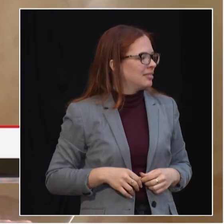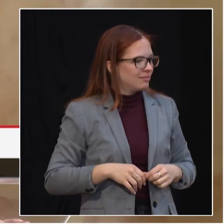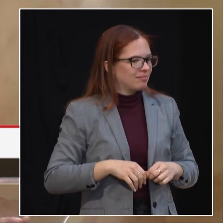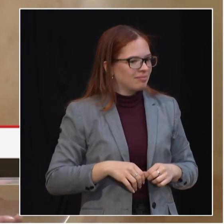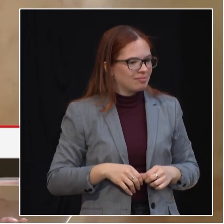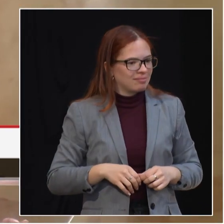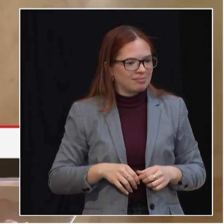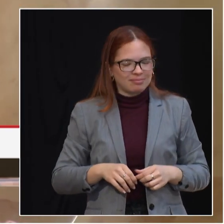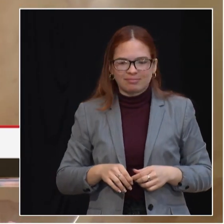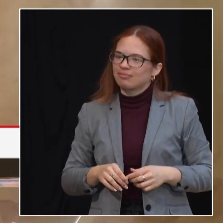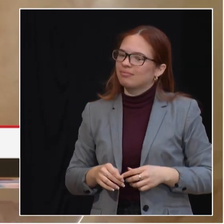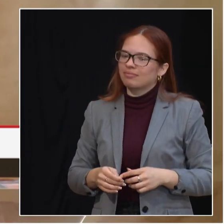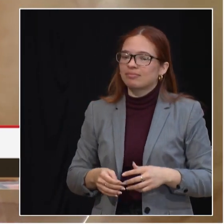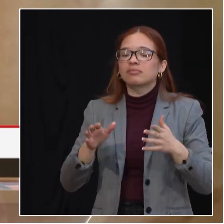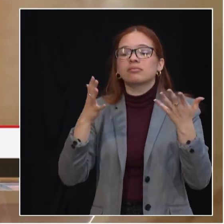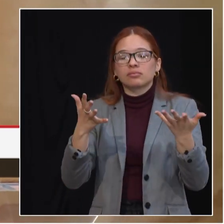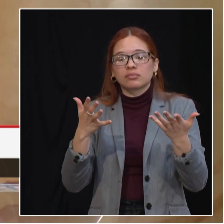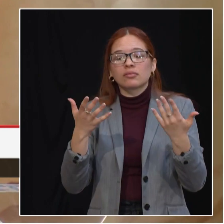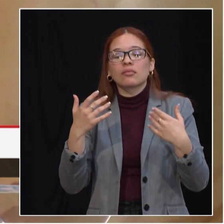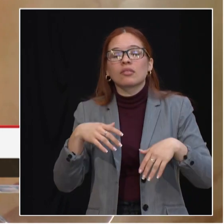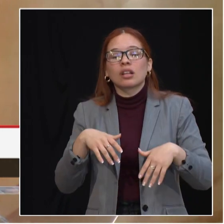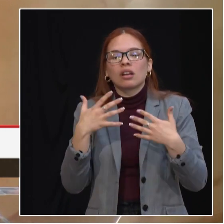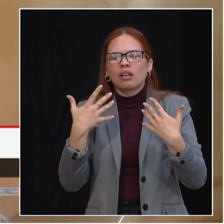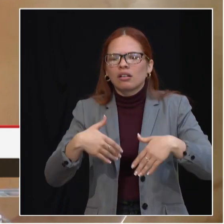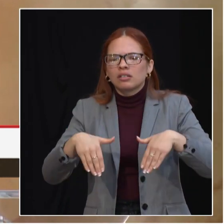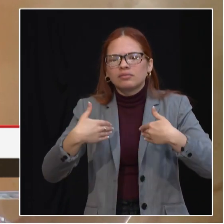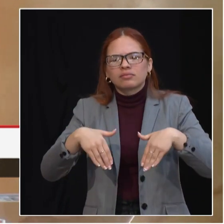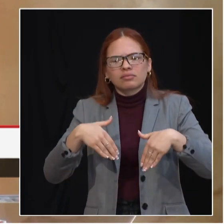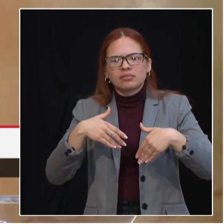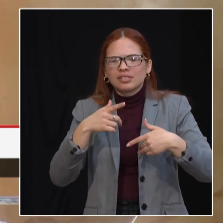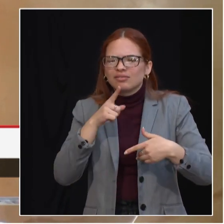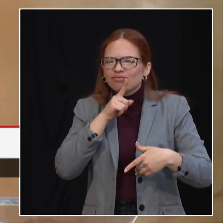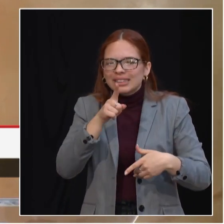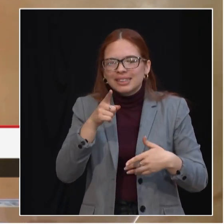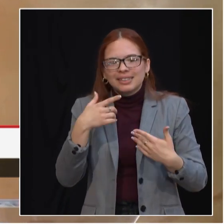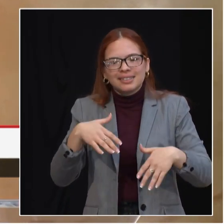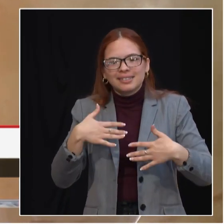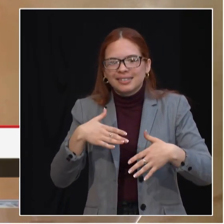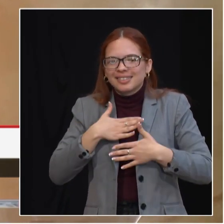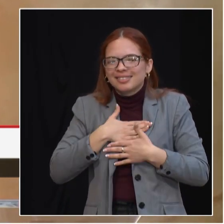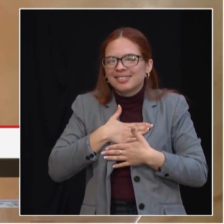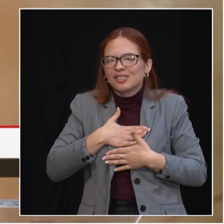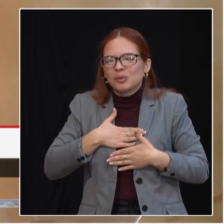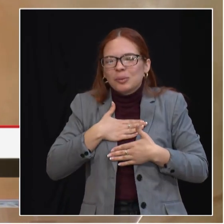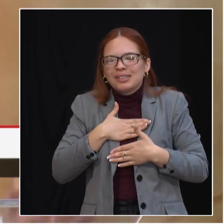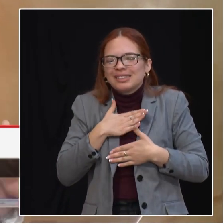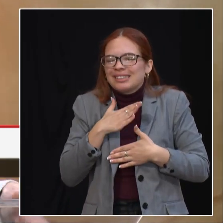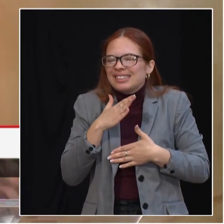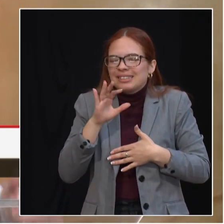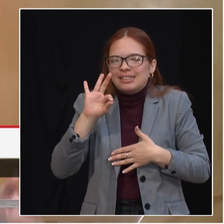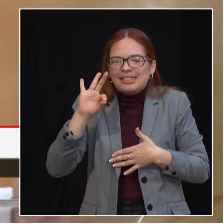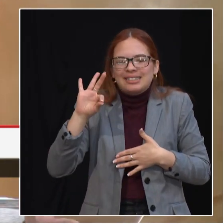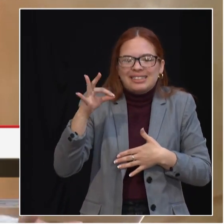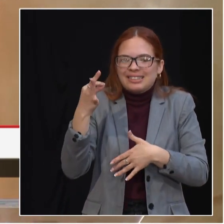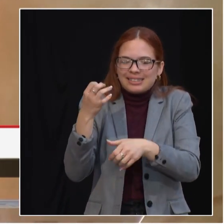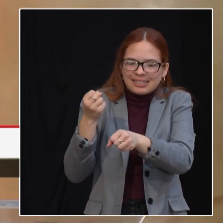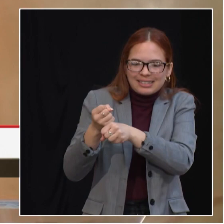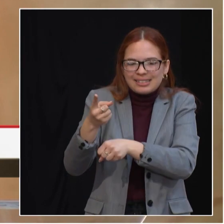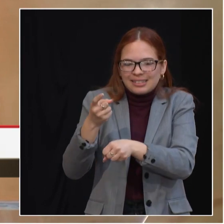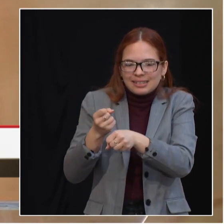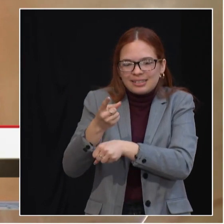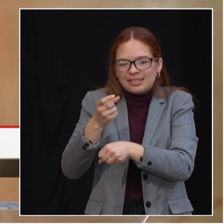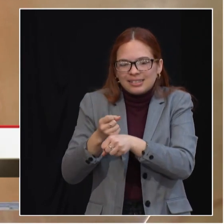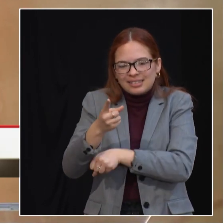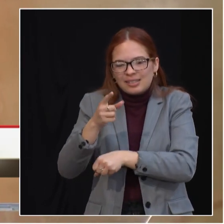Okay, everyone, I want you to savor these last couple of moments of the 9th Annual March Madness because it's almost over, all